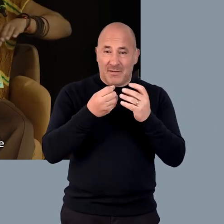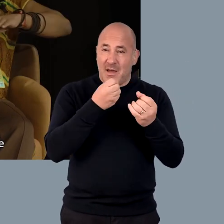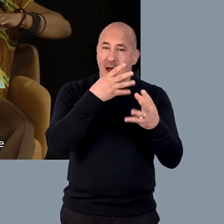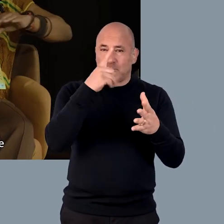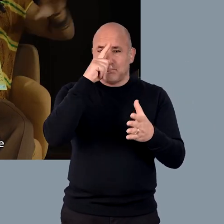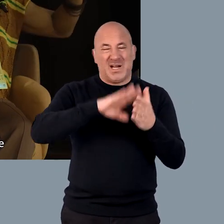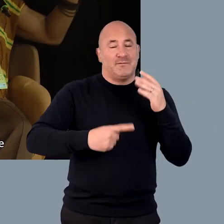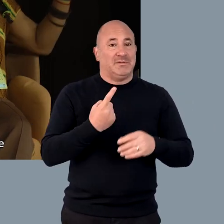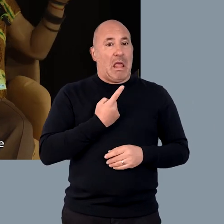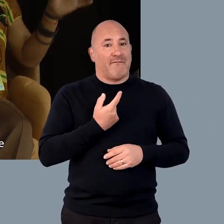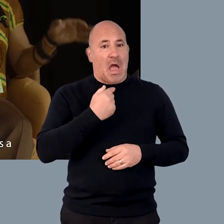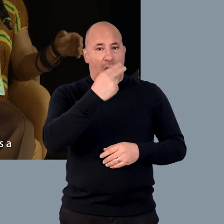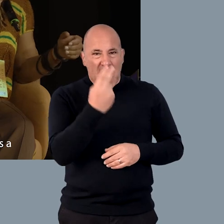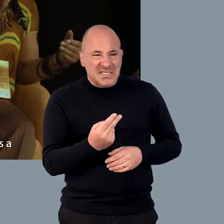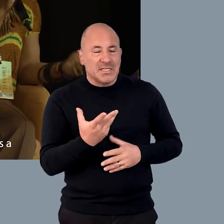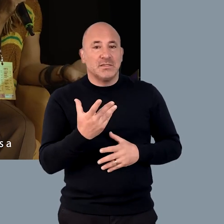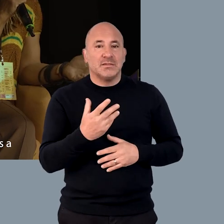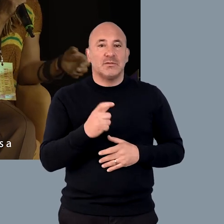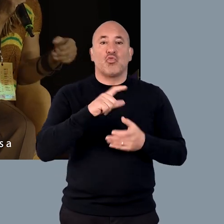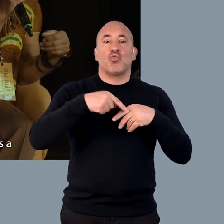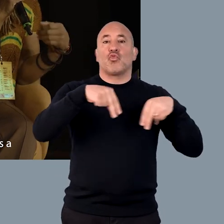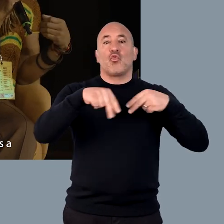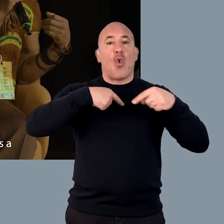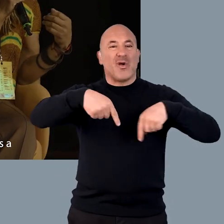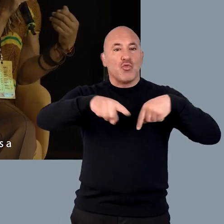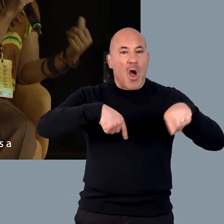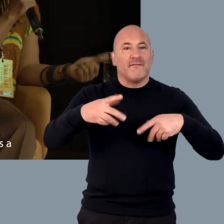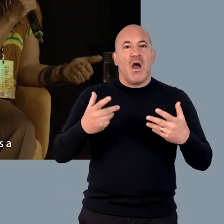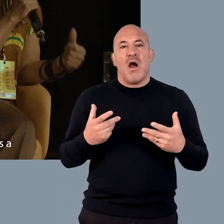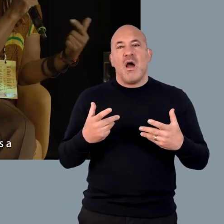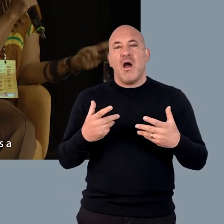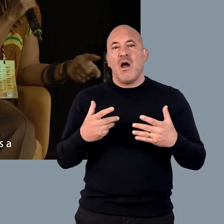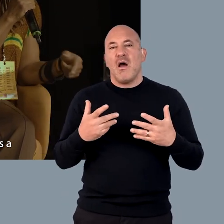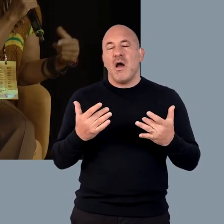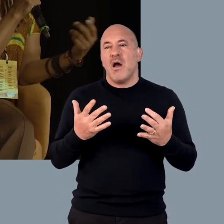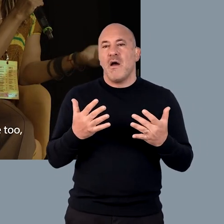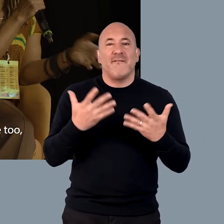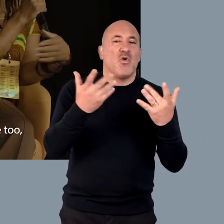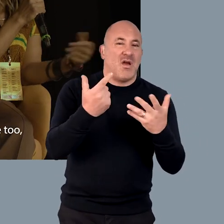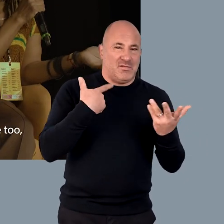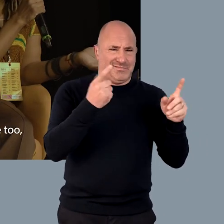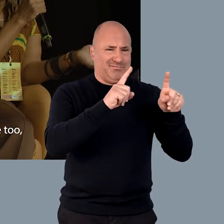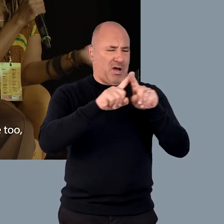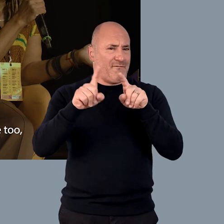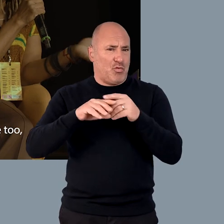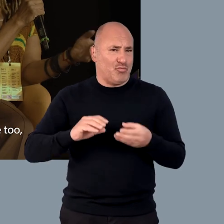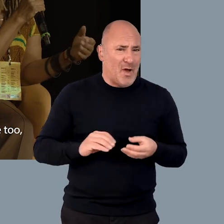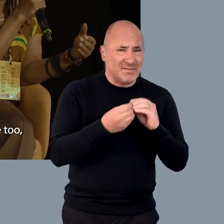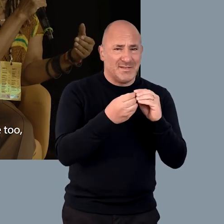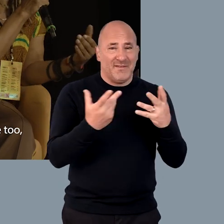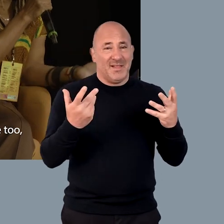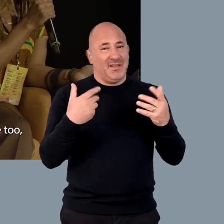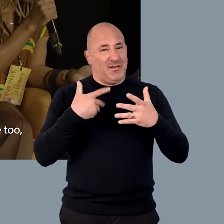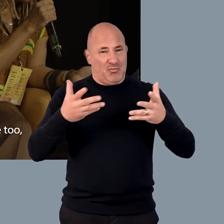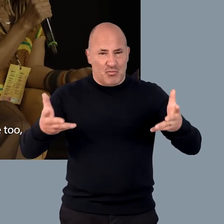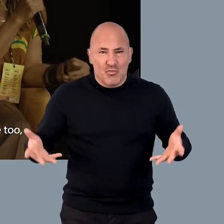to fantastic experience for me as an artist, um, as a choreographer, as a, as a, of I'm very diverse,